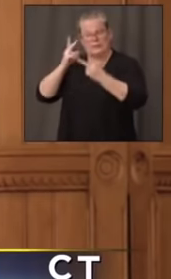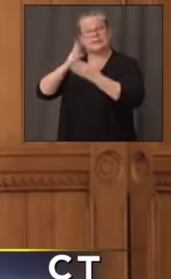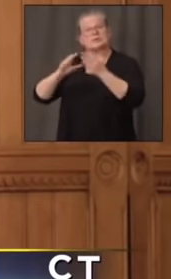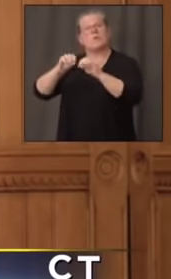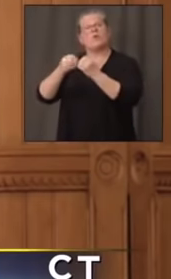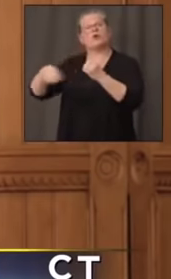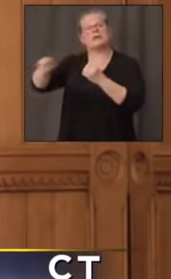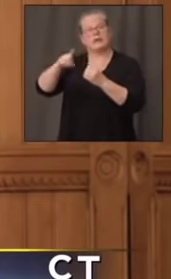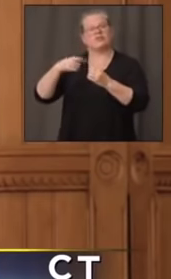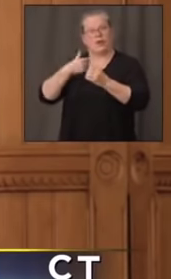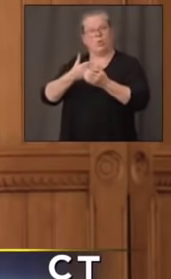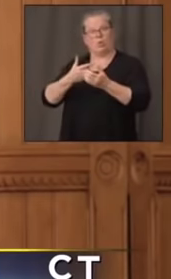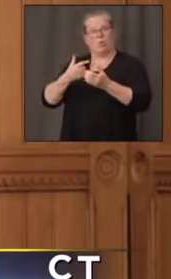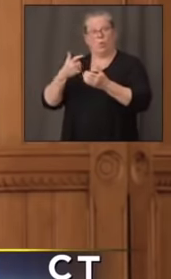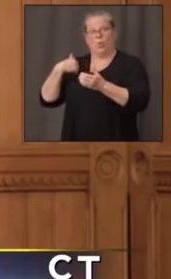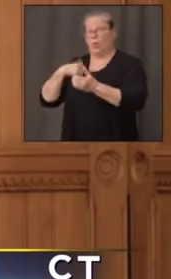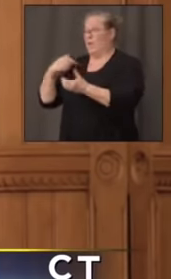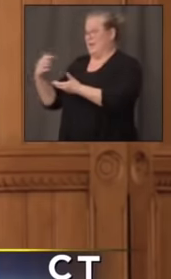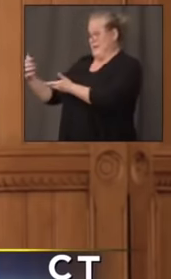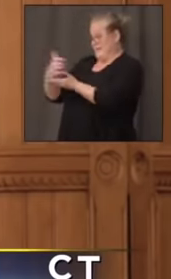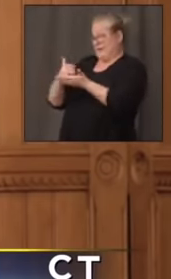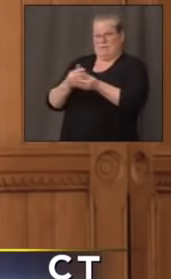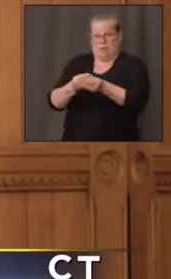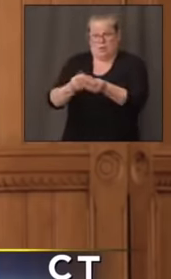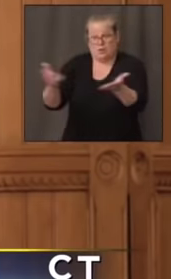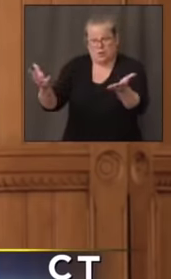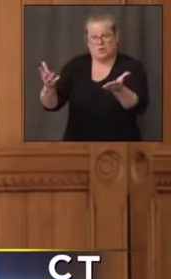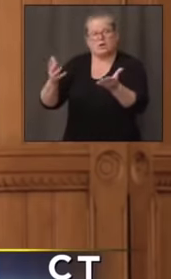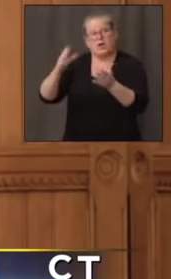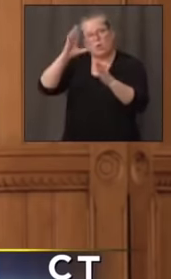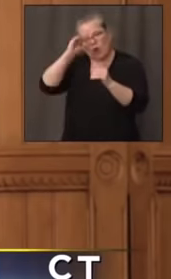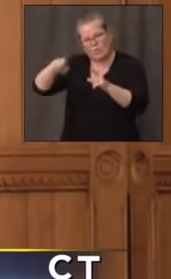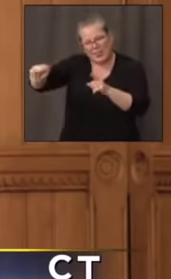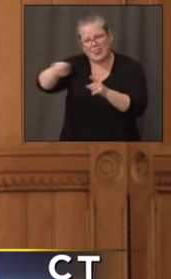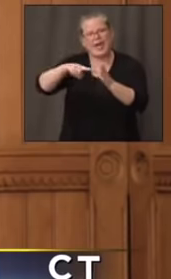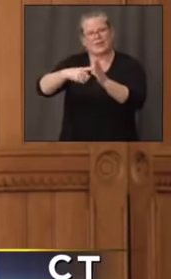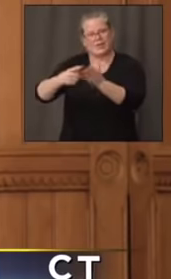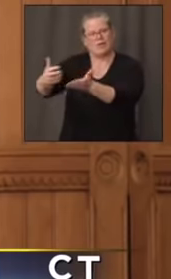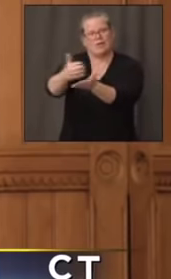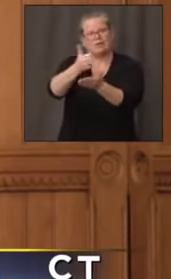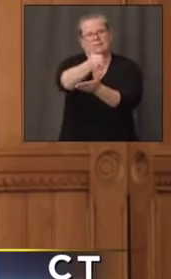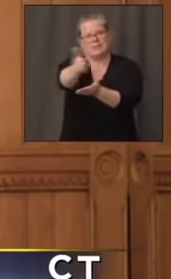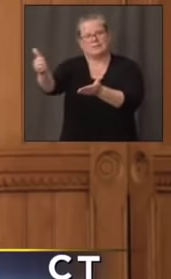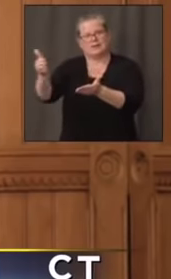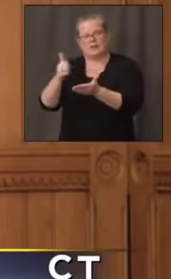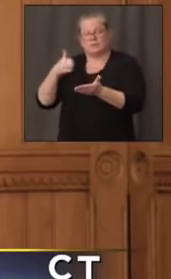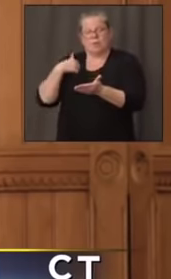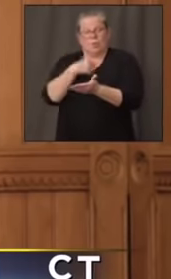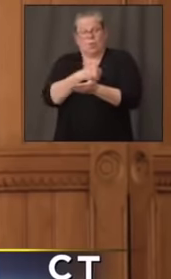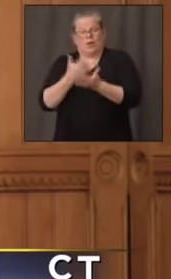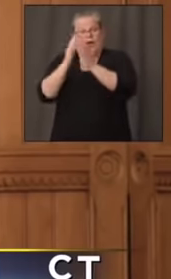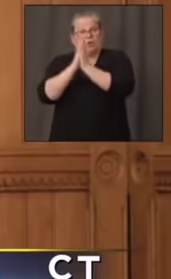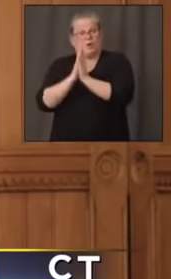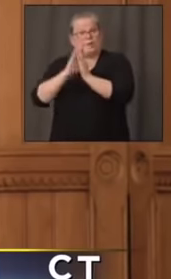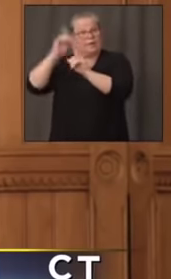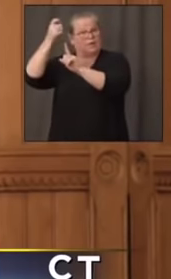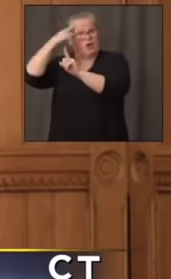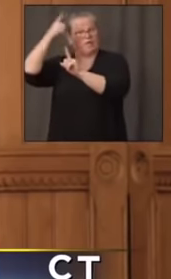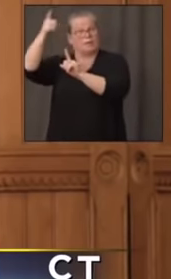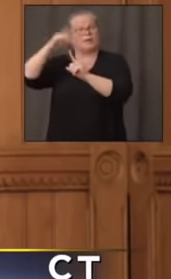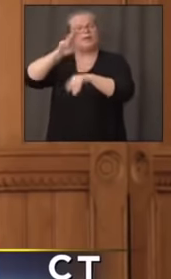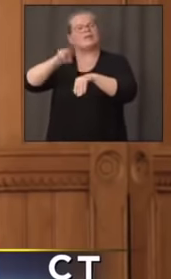as the supply chain is stabilized in many cases. You know, we do have a request into the federal government to extend the National